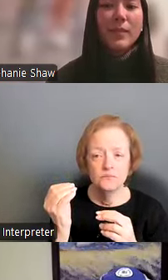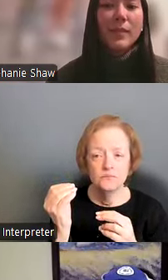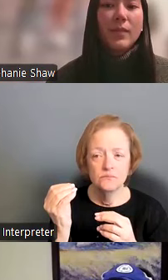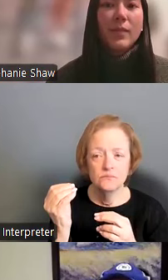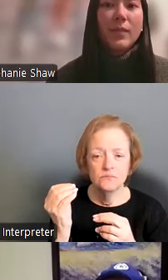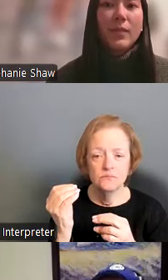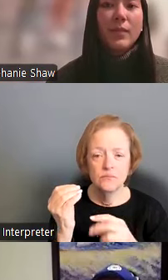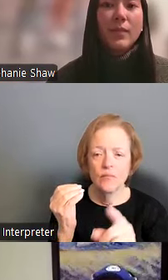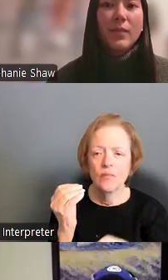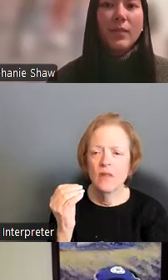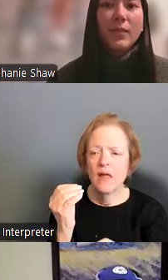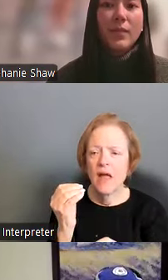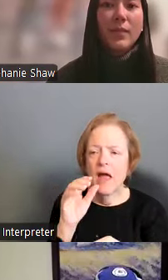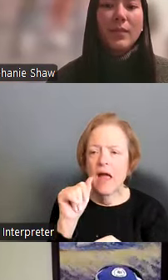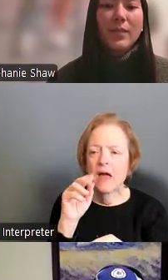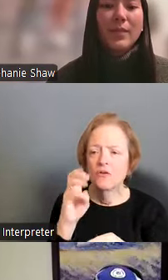Andrew, lower your mic.